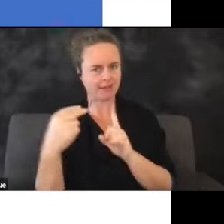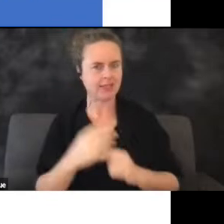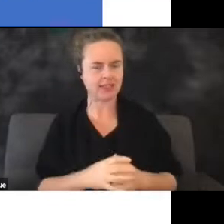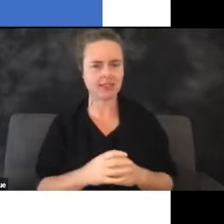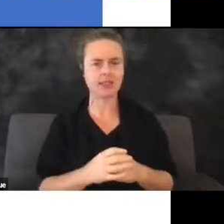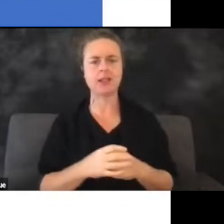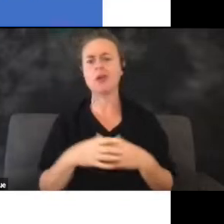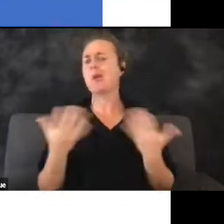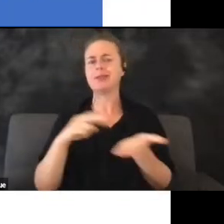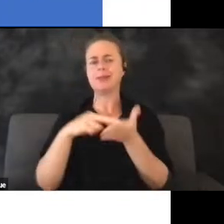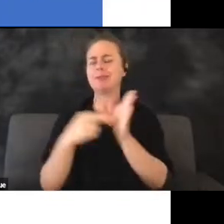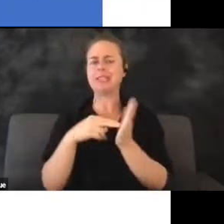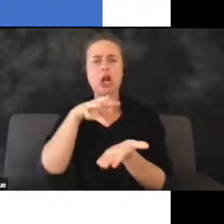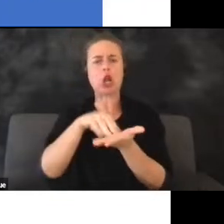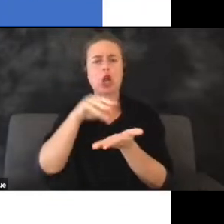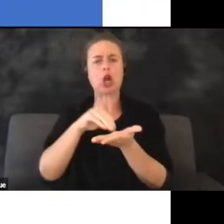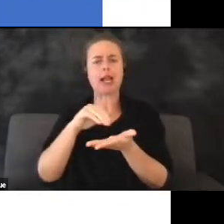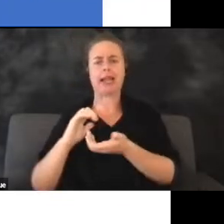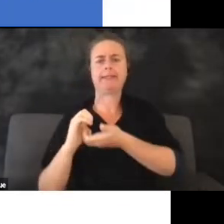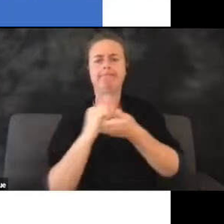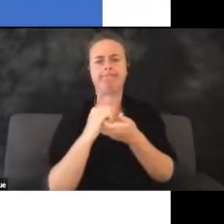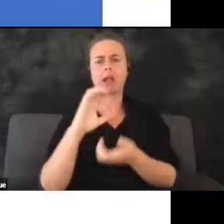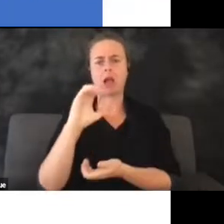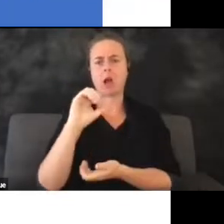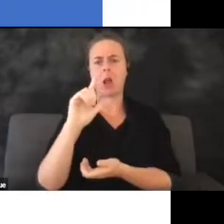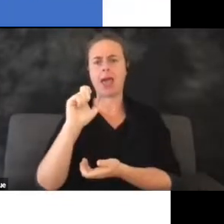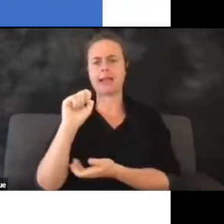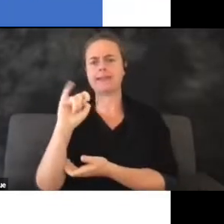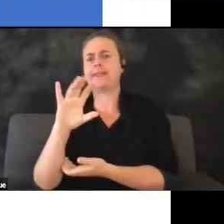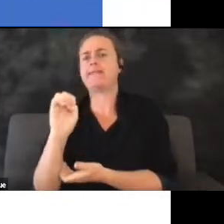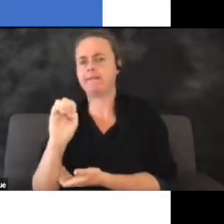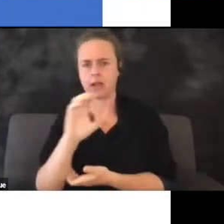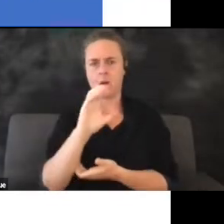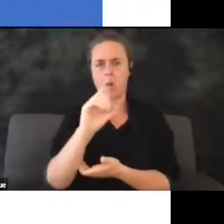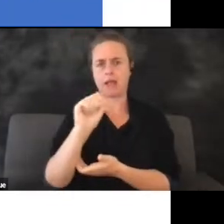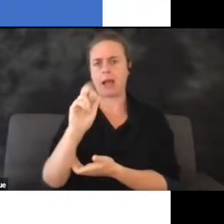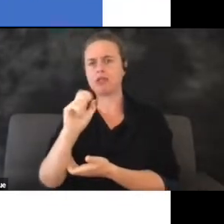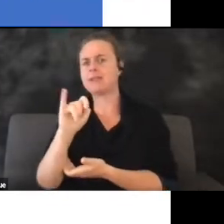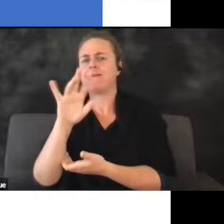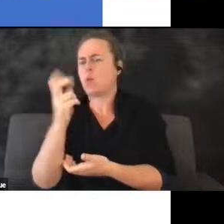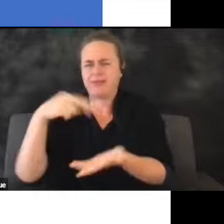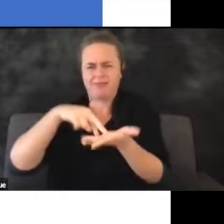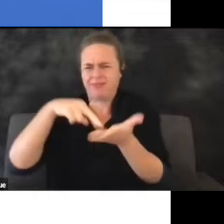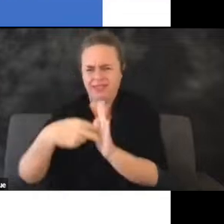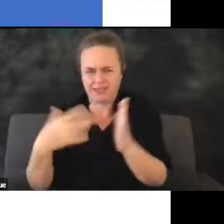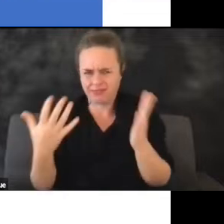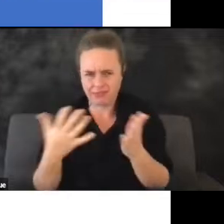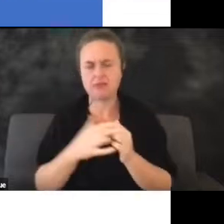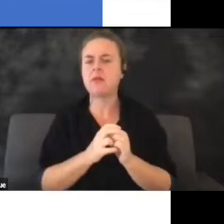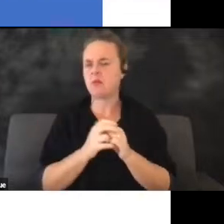What is a learning collective? I want to bring this up every time just so that everybody is grounded in what we're trying to do